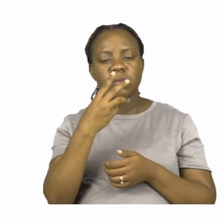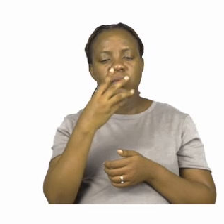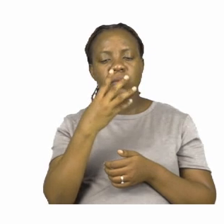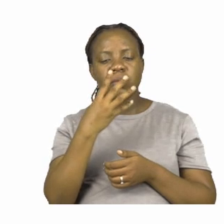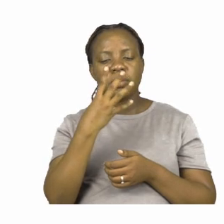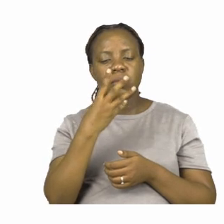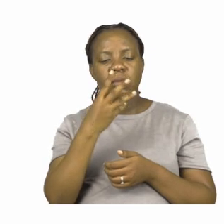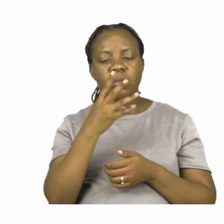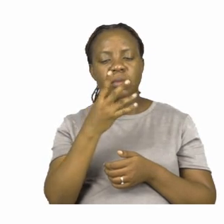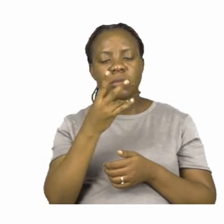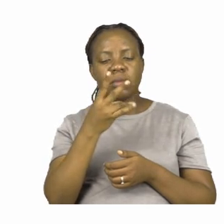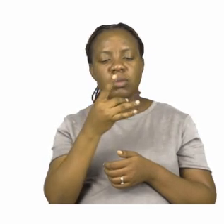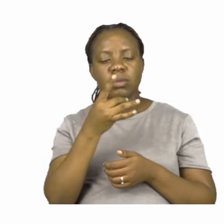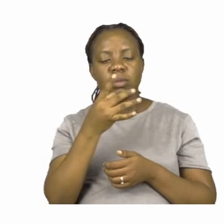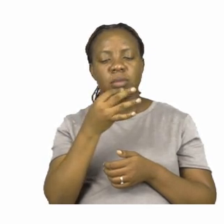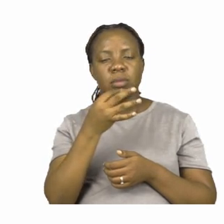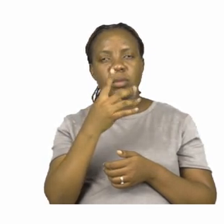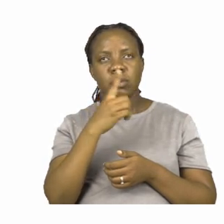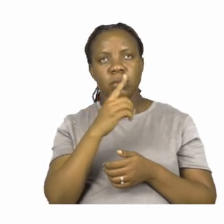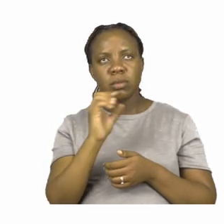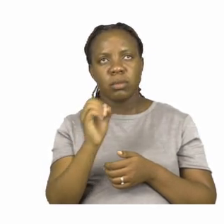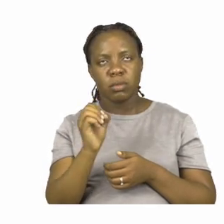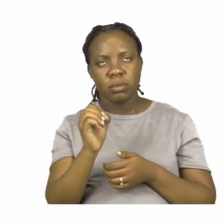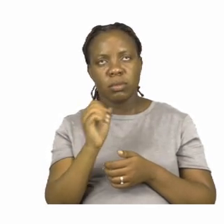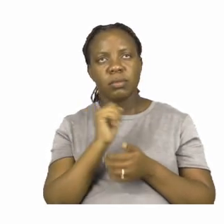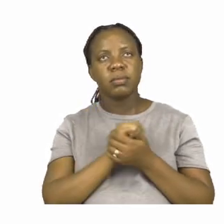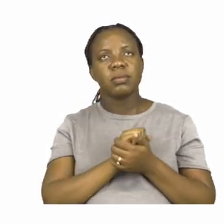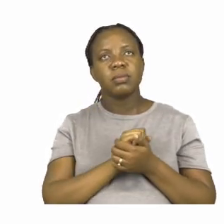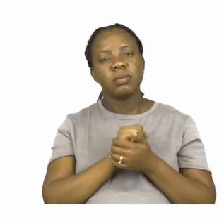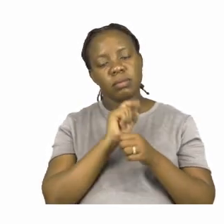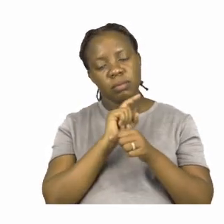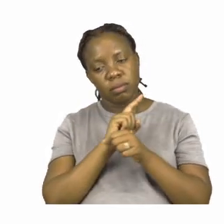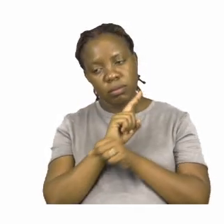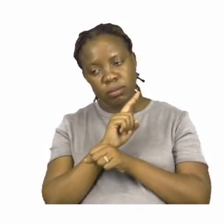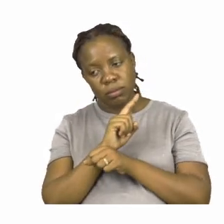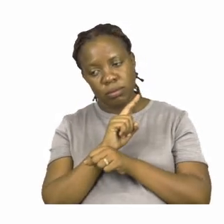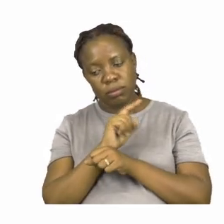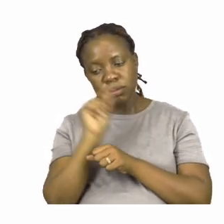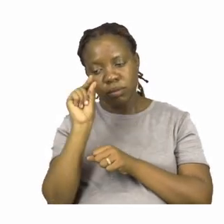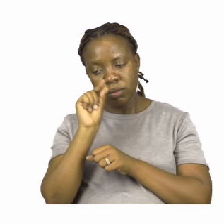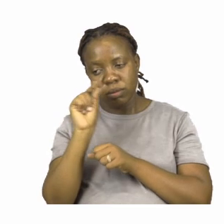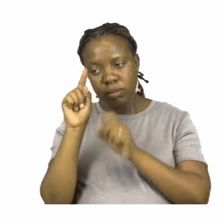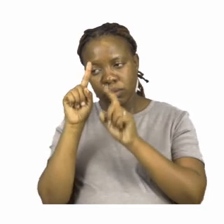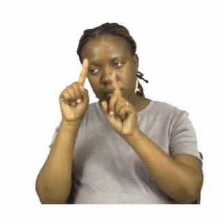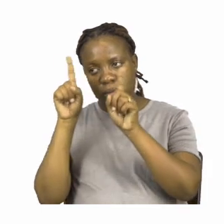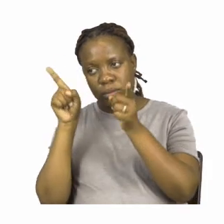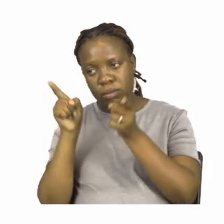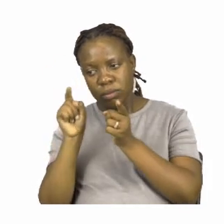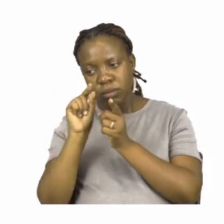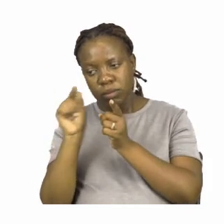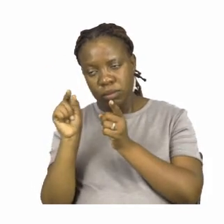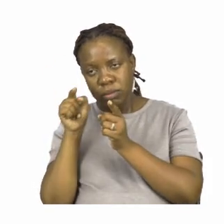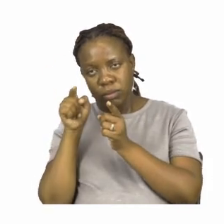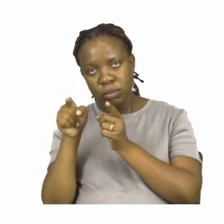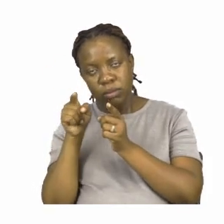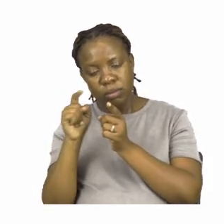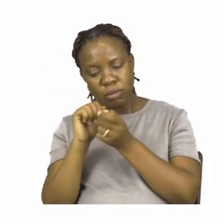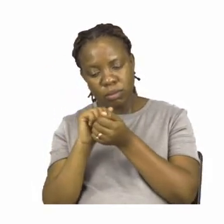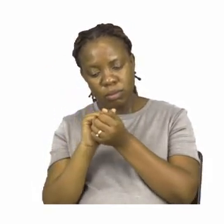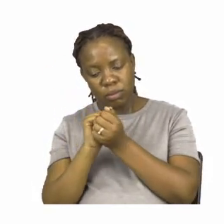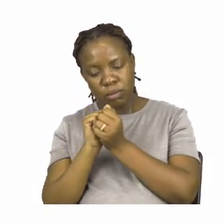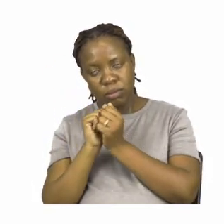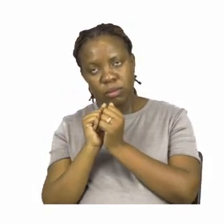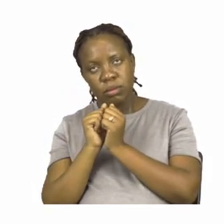10. So you first need to change the words in brackets at the end of the sentence